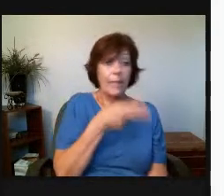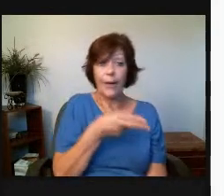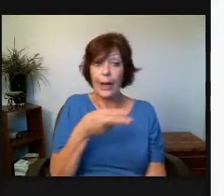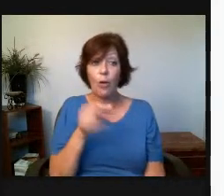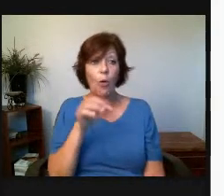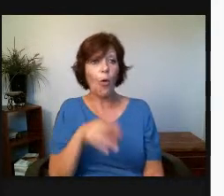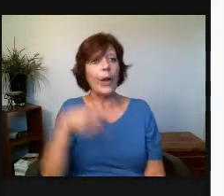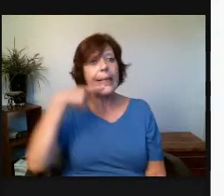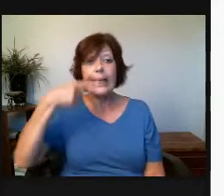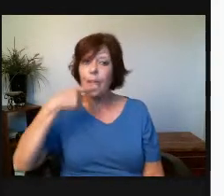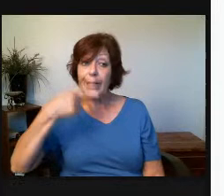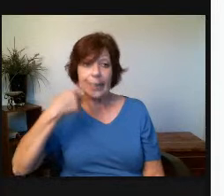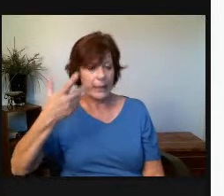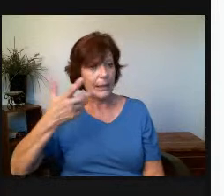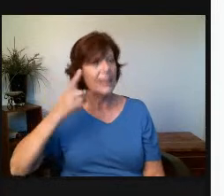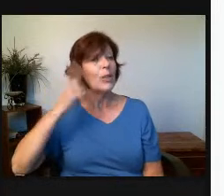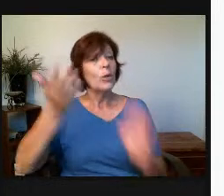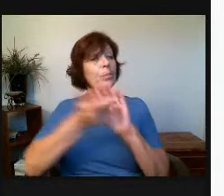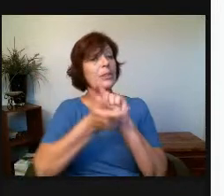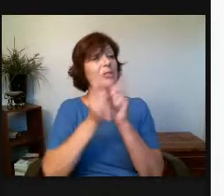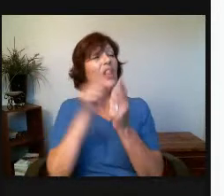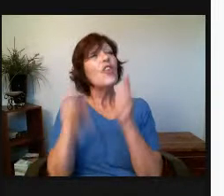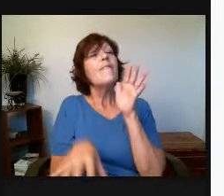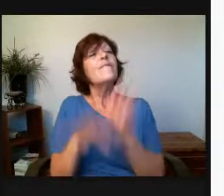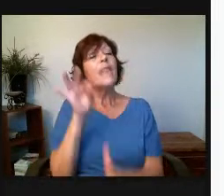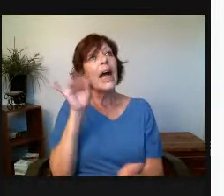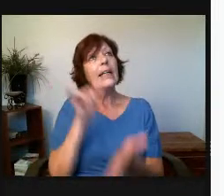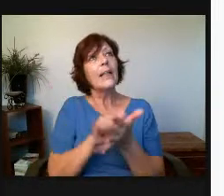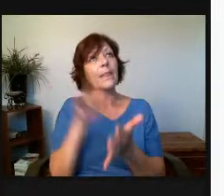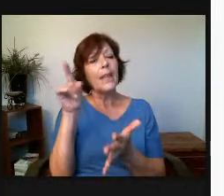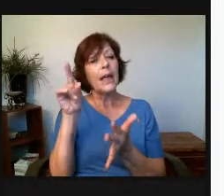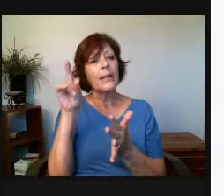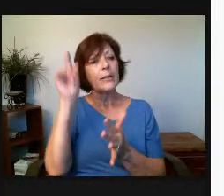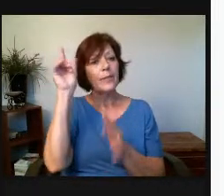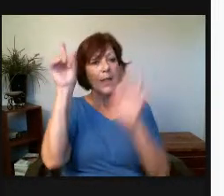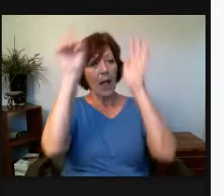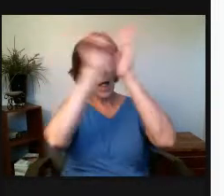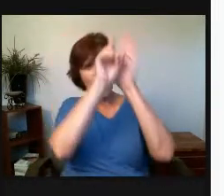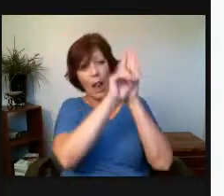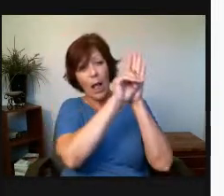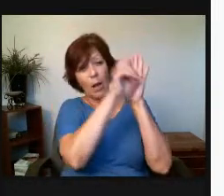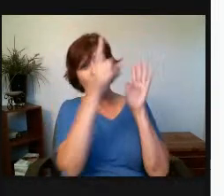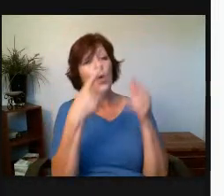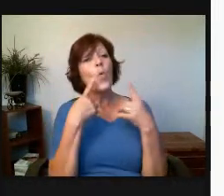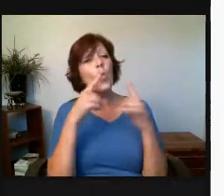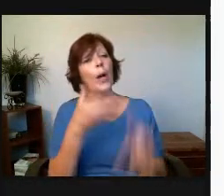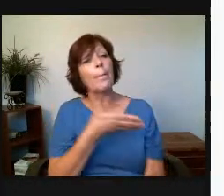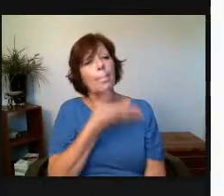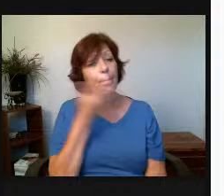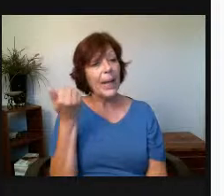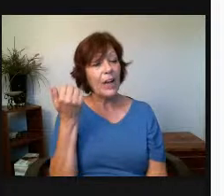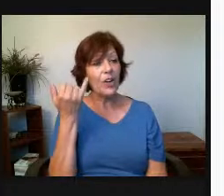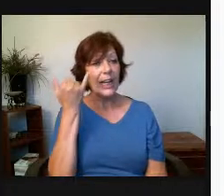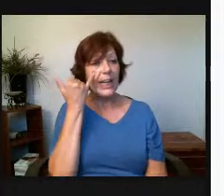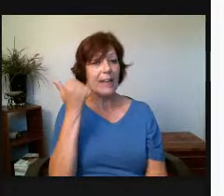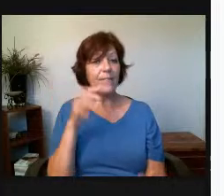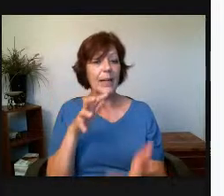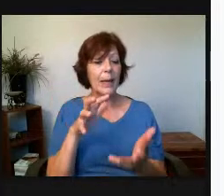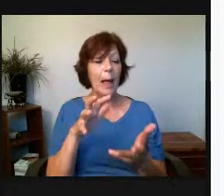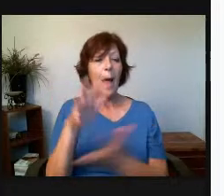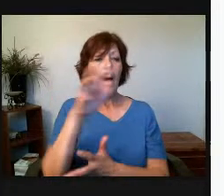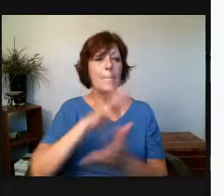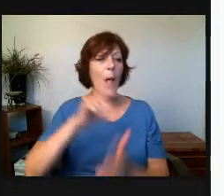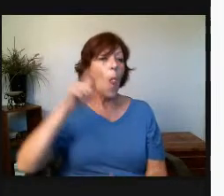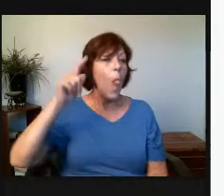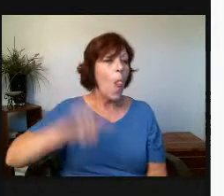in the hearing community. They are finding that smoke alarms work better if they have a mixed low-pitched